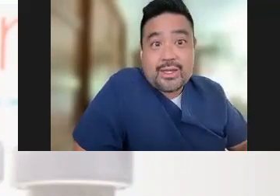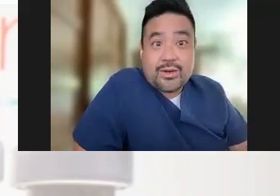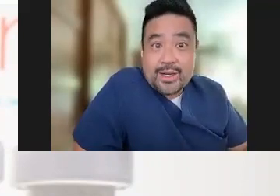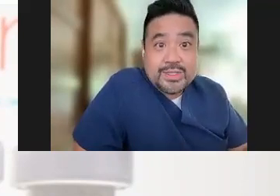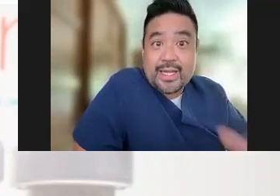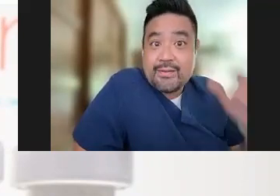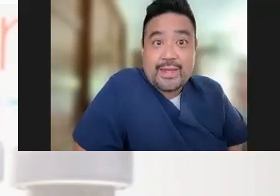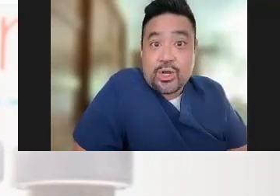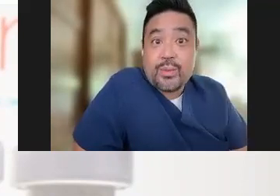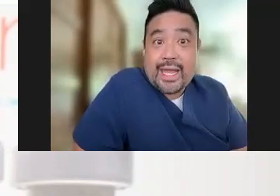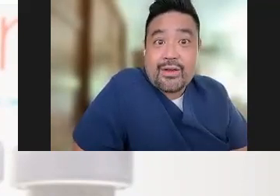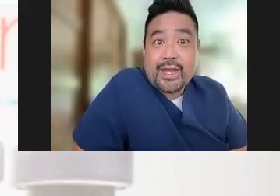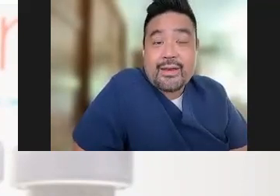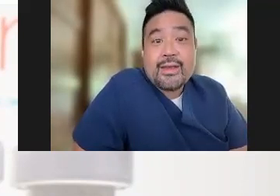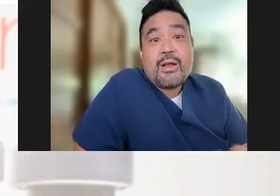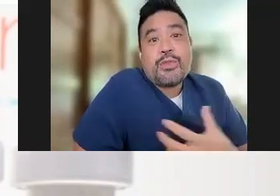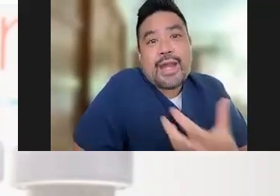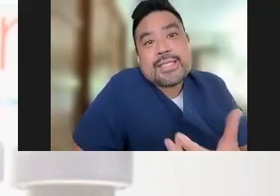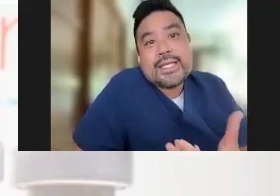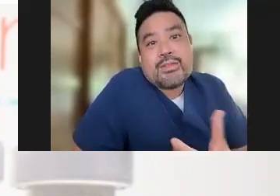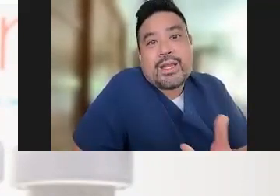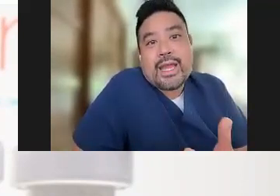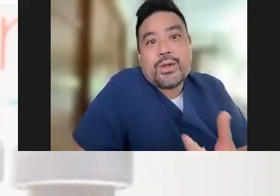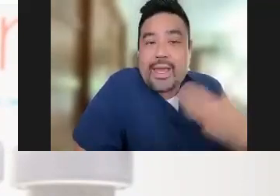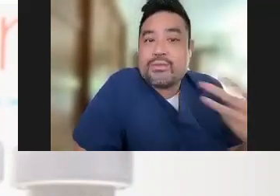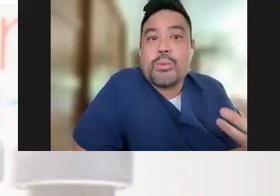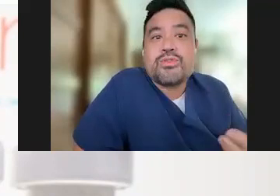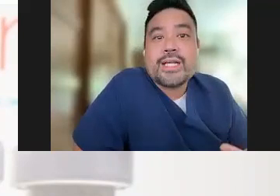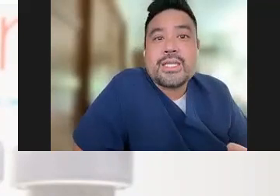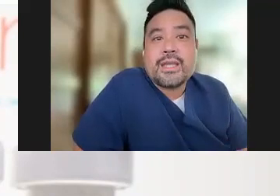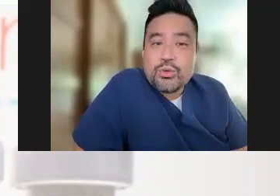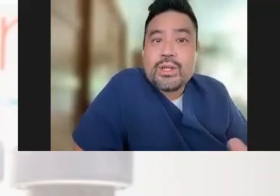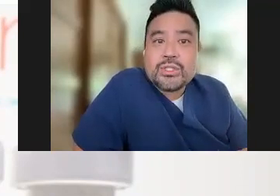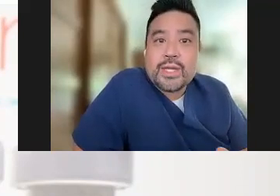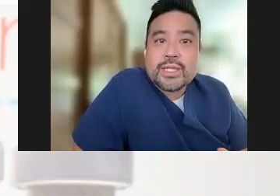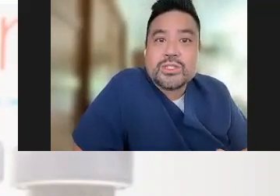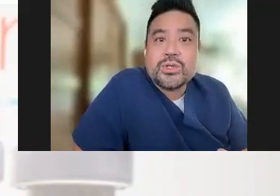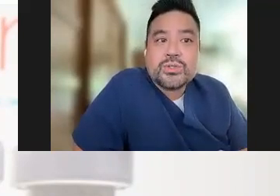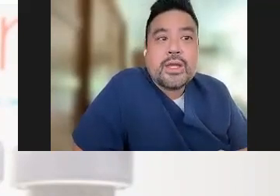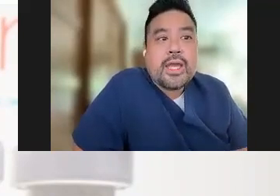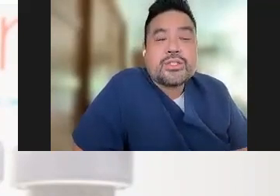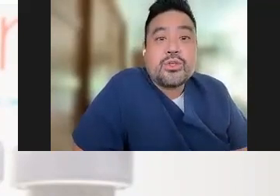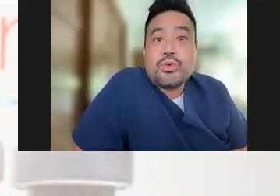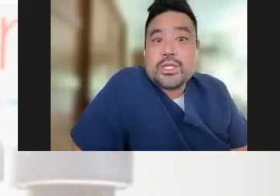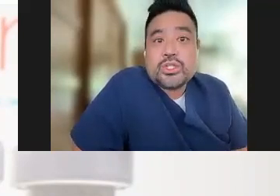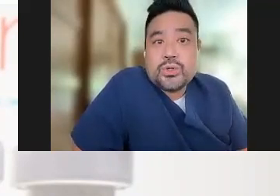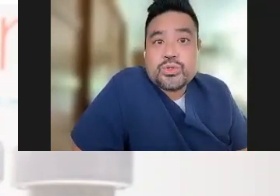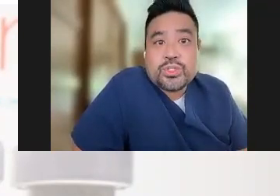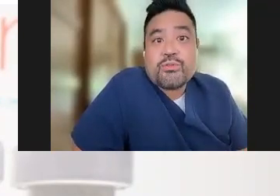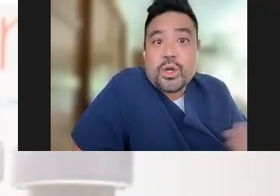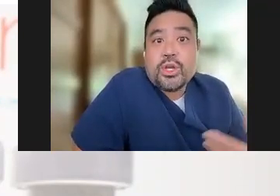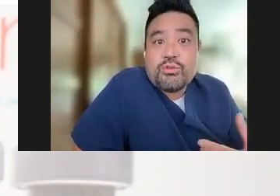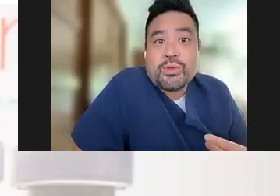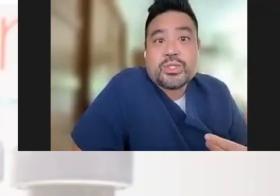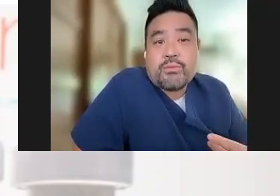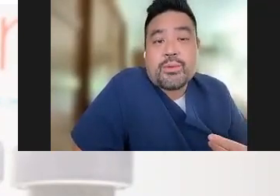what you get, you don't get upset. That's all we had on hand. The nice thing I think now is we have so much vaccine that you really do get to choose. And so you can choose